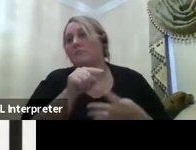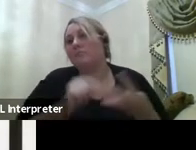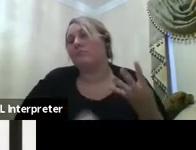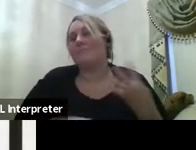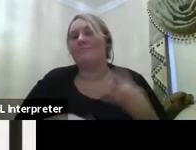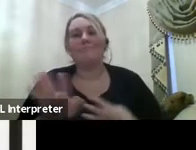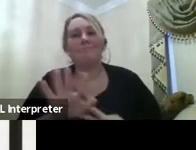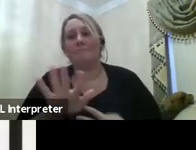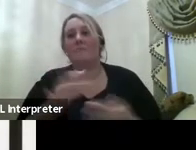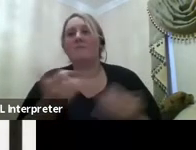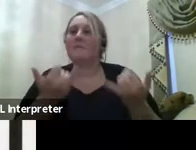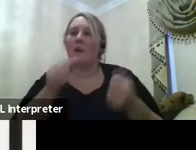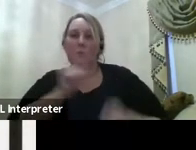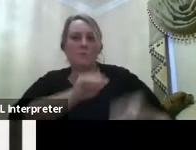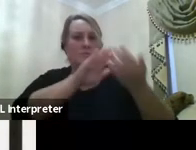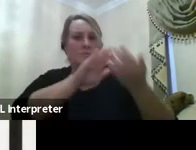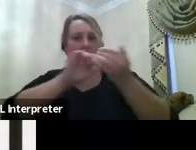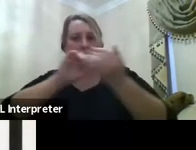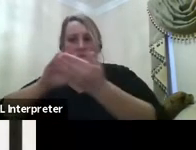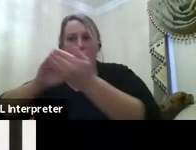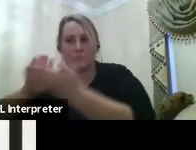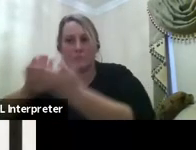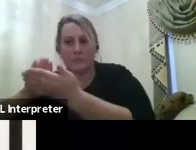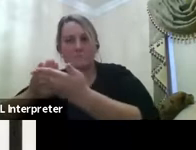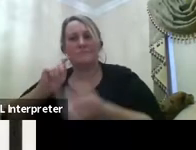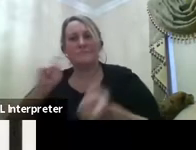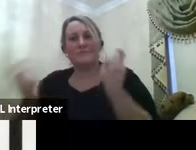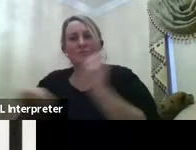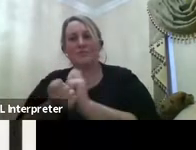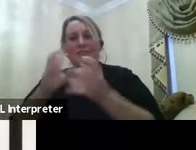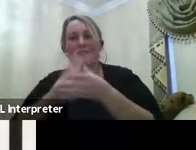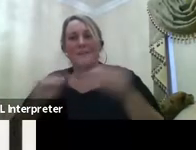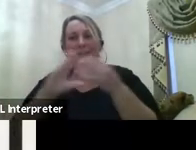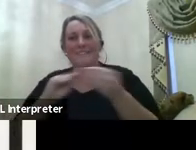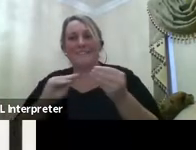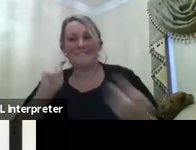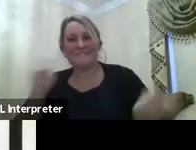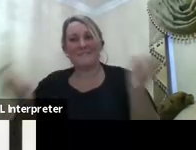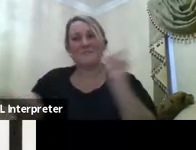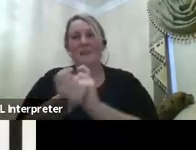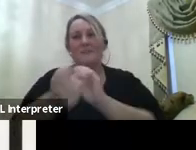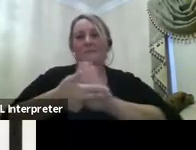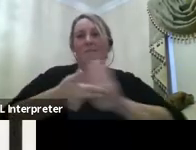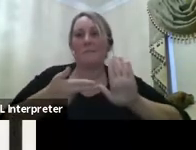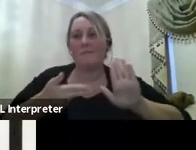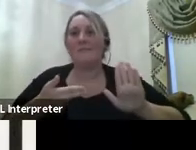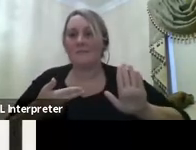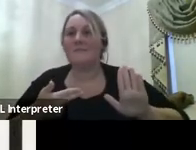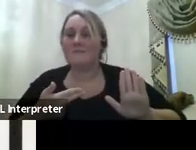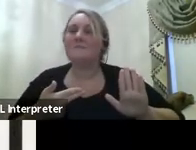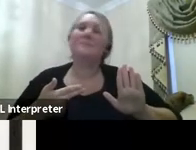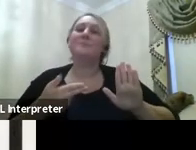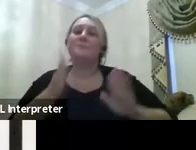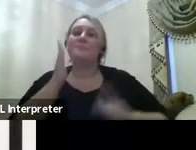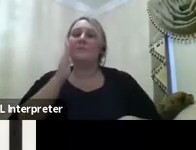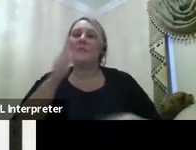So, um, like one of those projects was, um, which I'm going to show a few images of was, uh, it's called